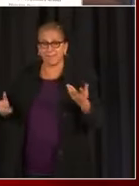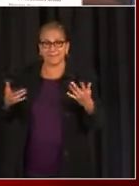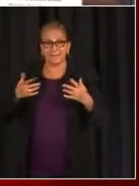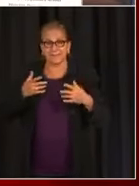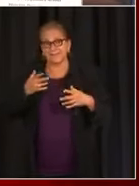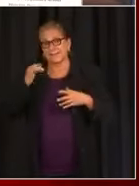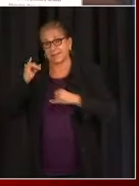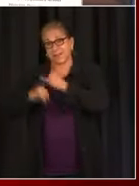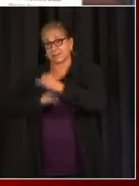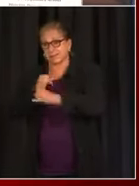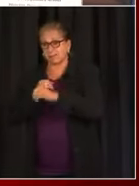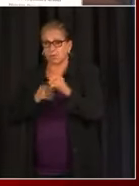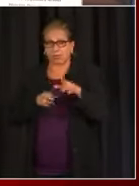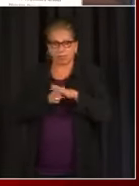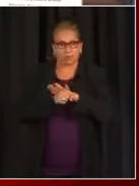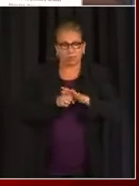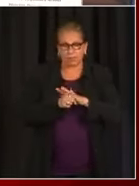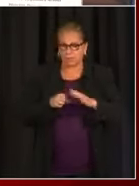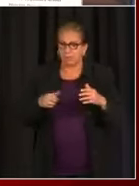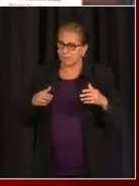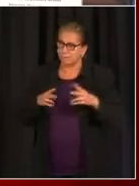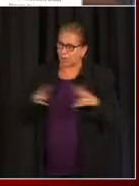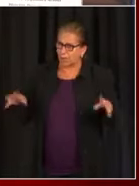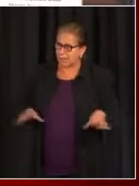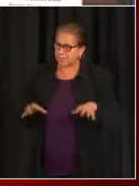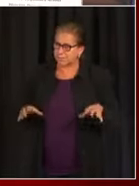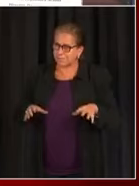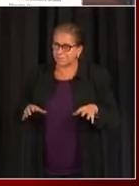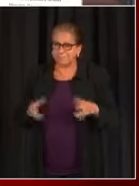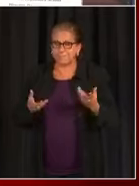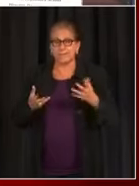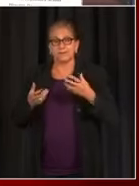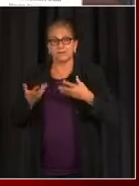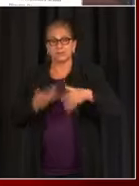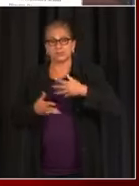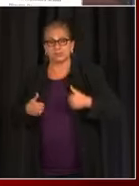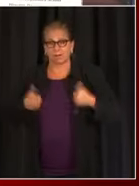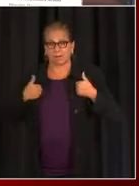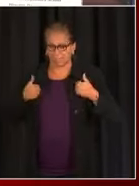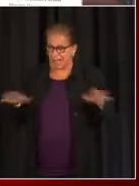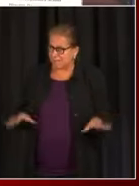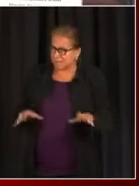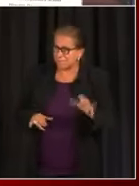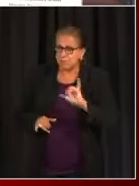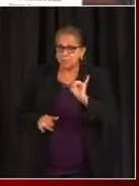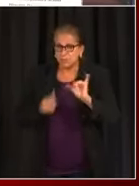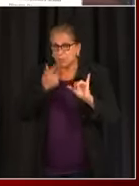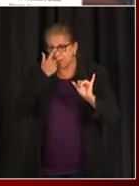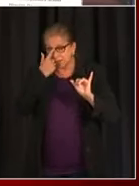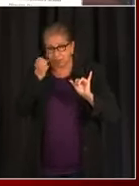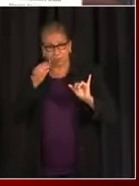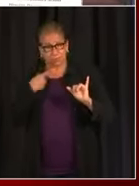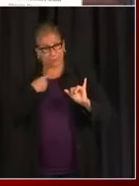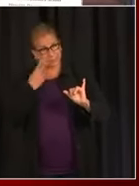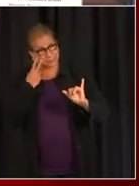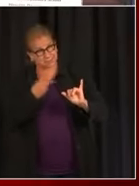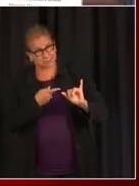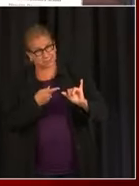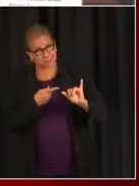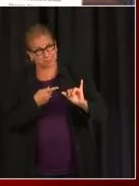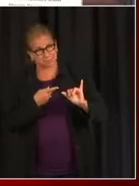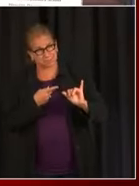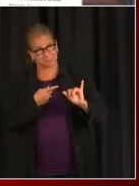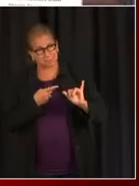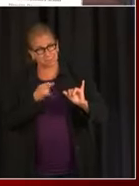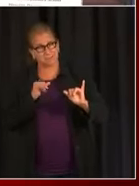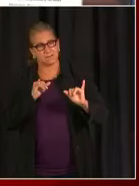and domestically, dining out, and social activities. We'll also note that for social activities, the size or the number